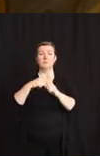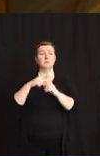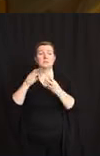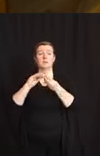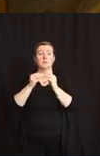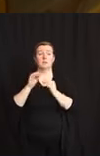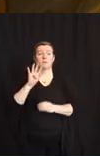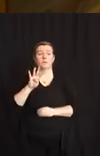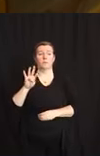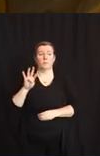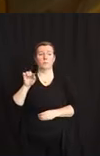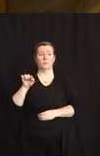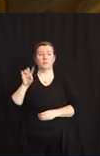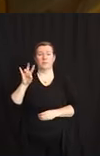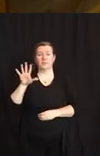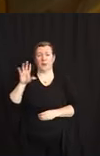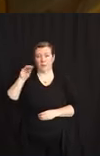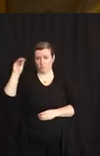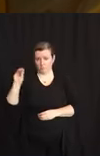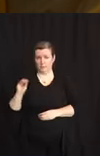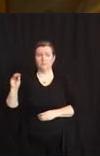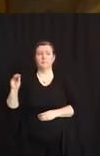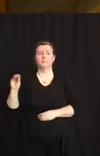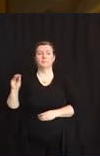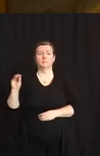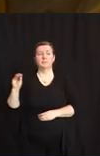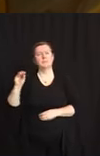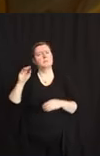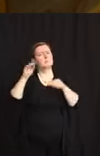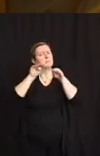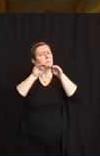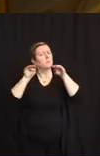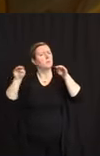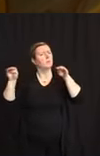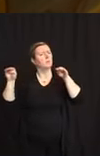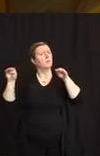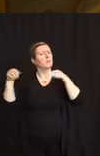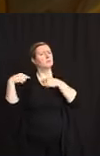44.75%. That has stayed stable at 44% for quite some time.